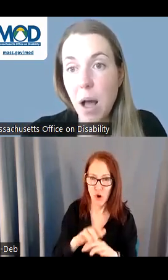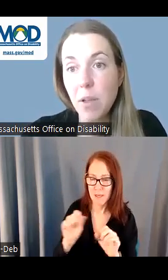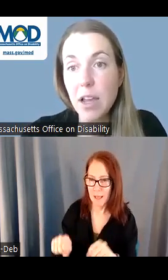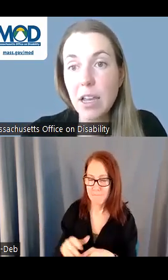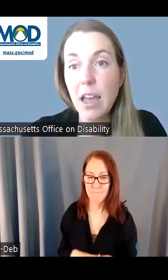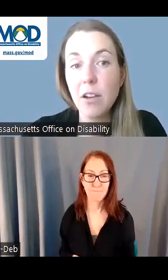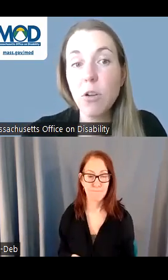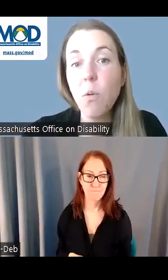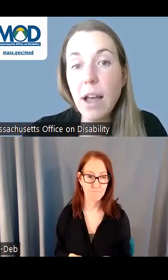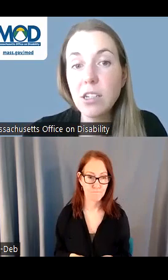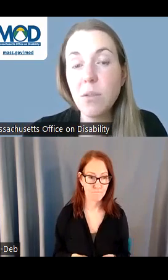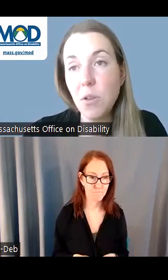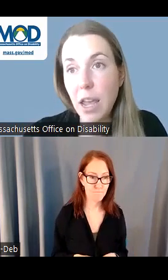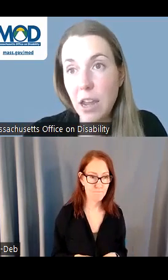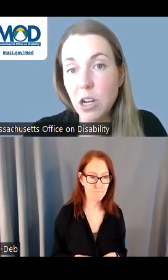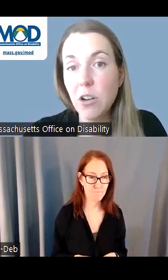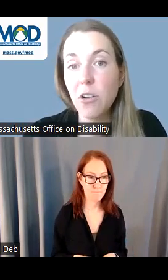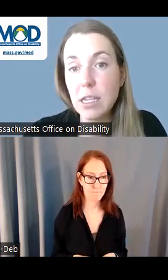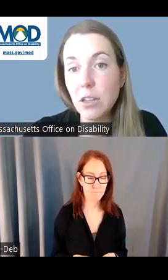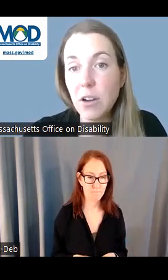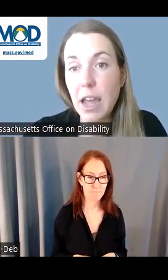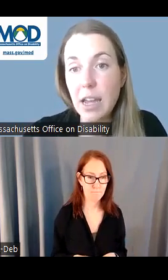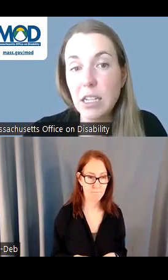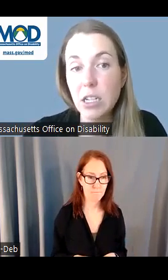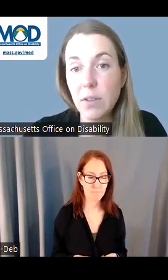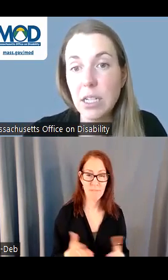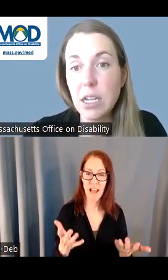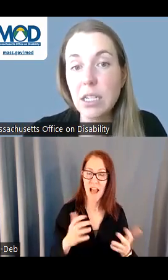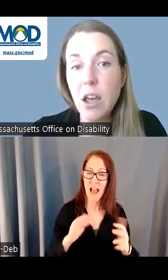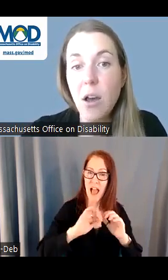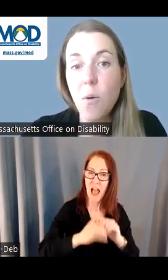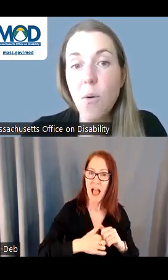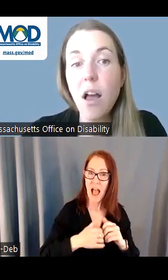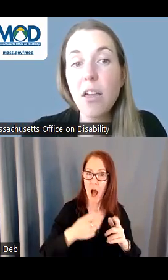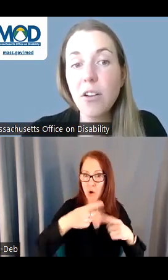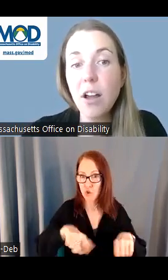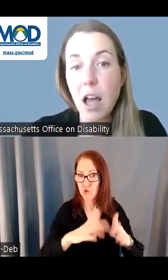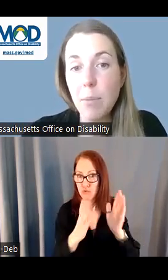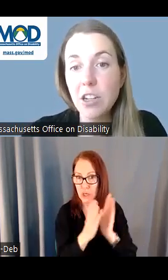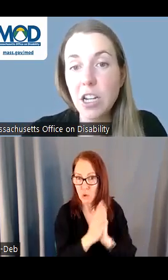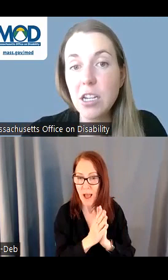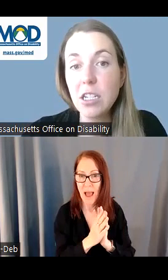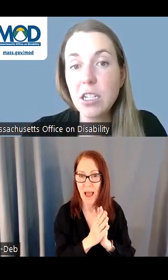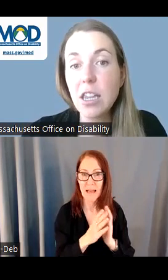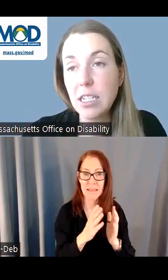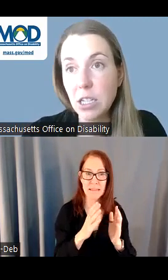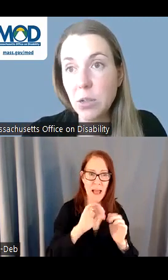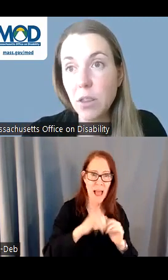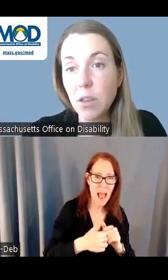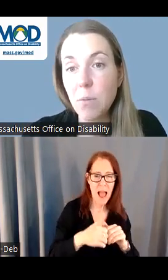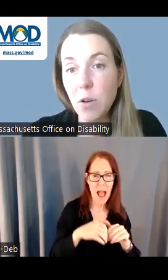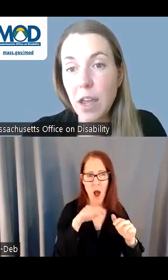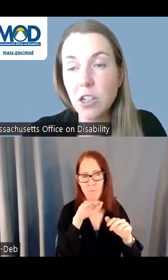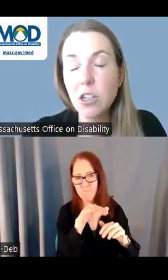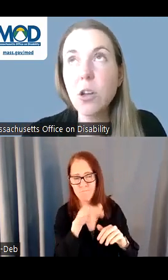of the public can request communication or auxiliary aids and services or other accommodations that assist